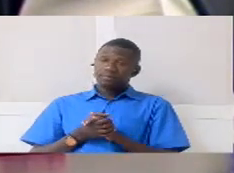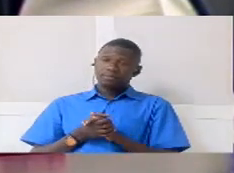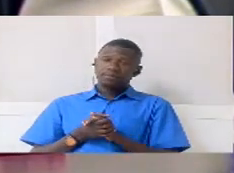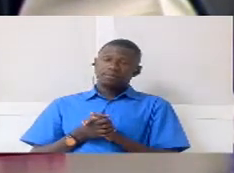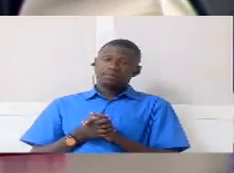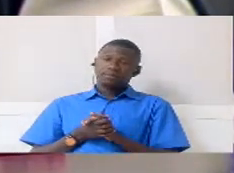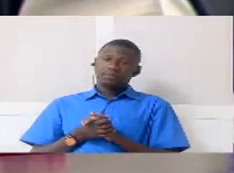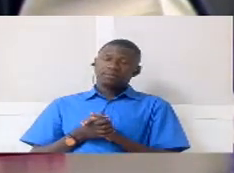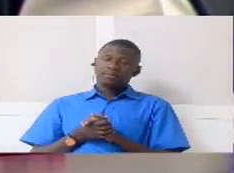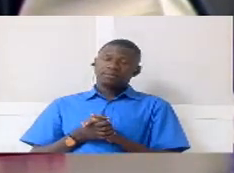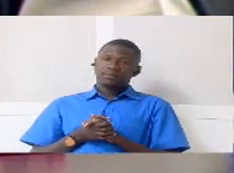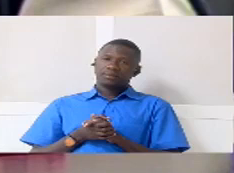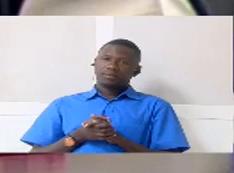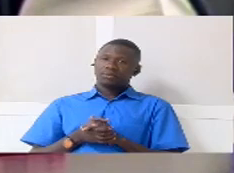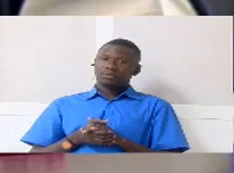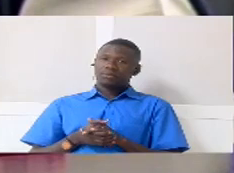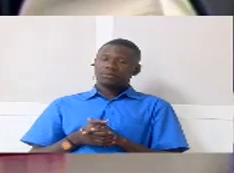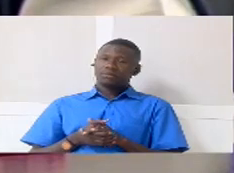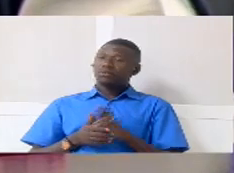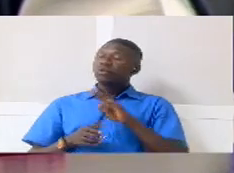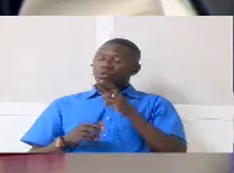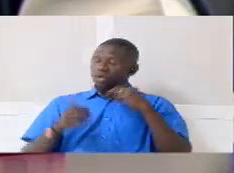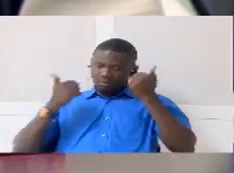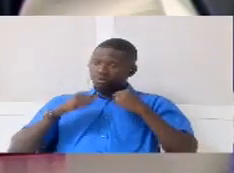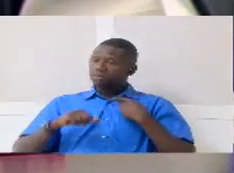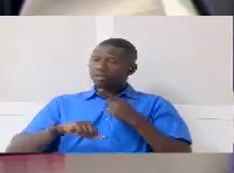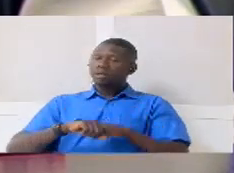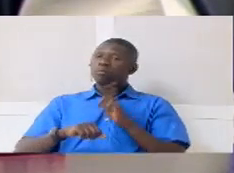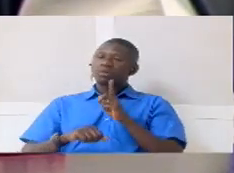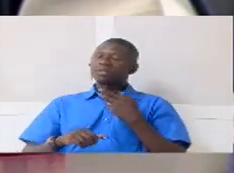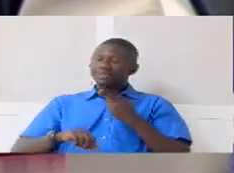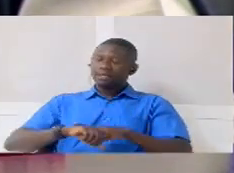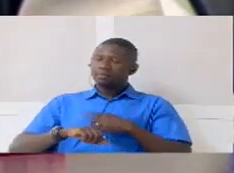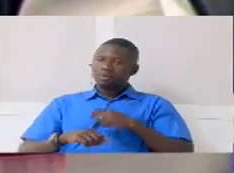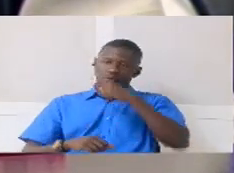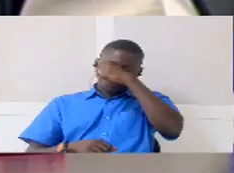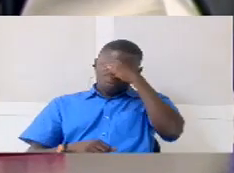report came by the visiting committee. Krishna,